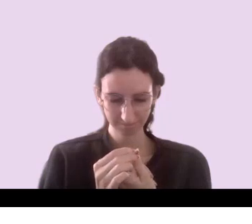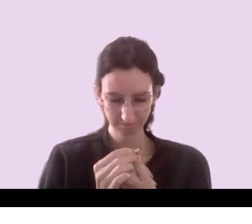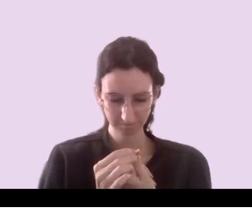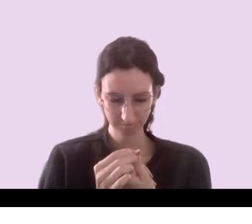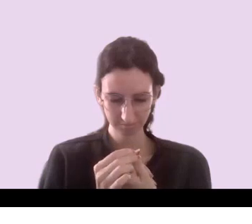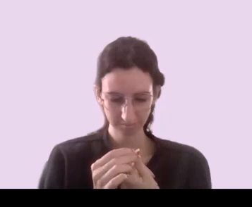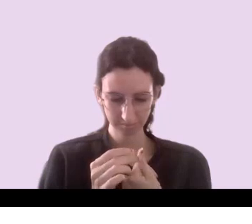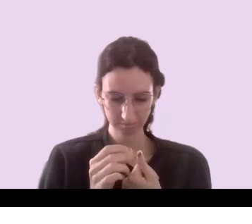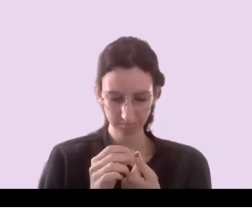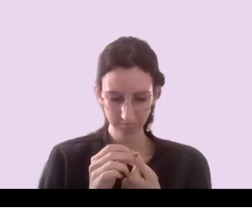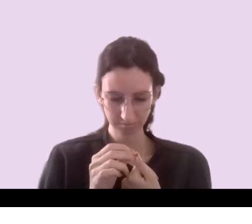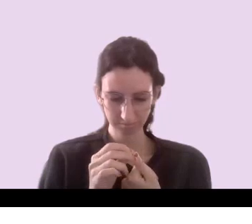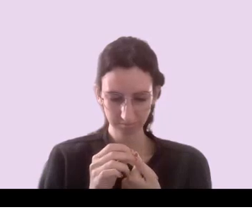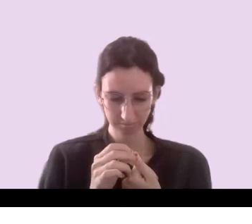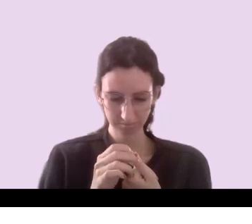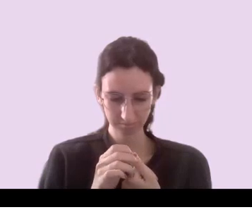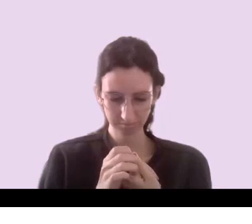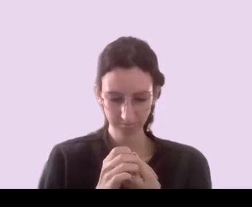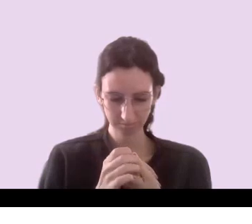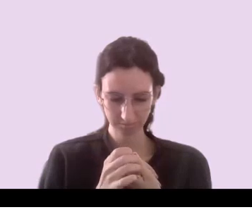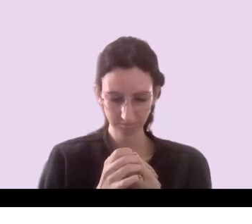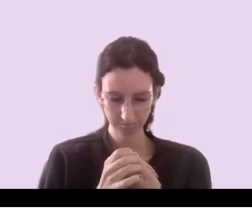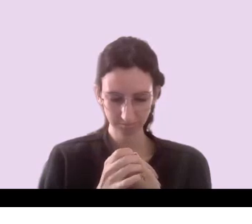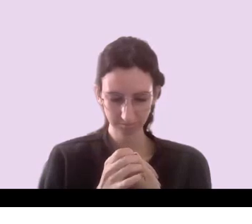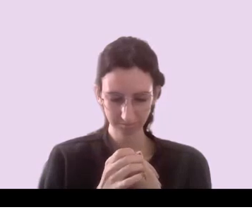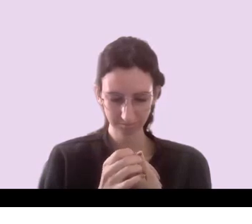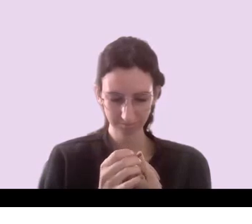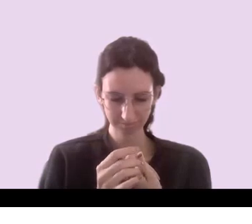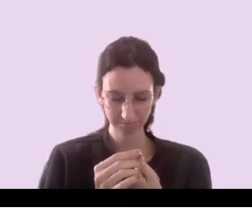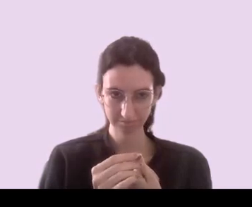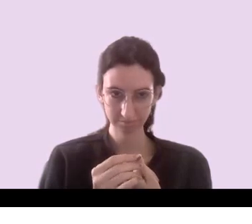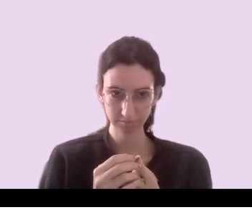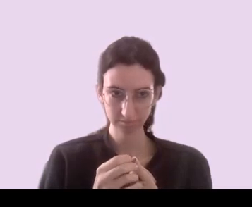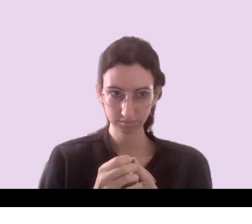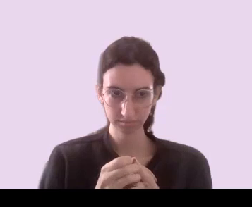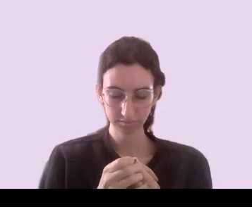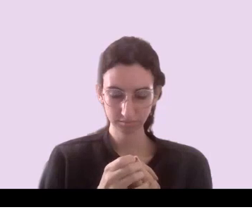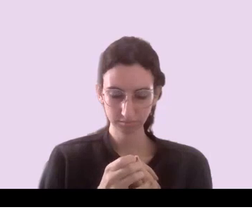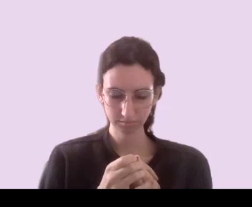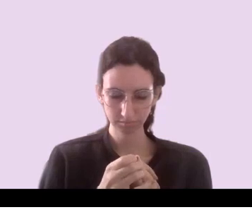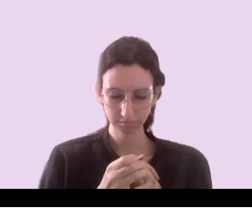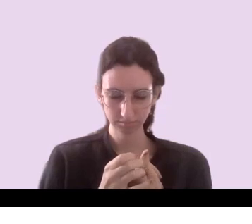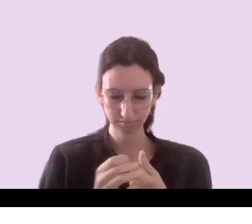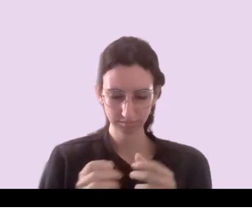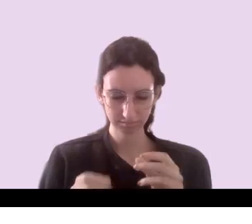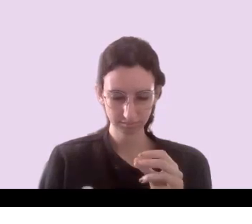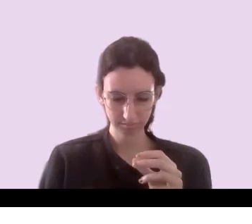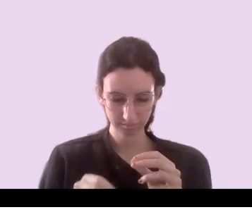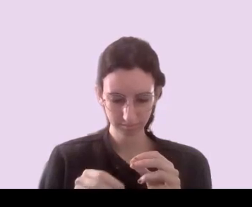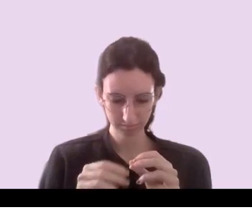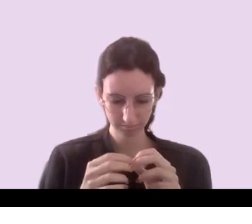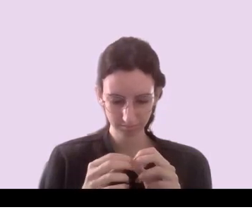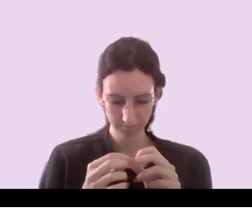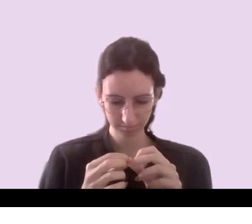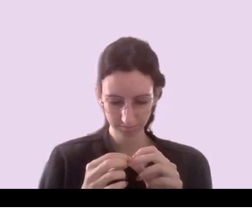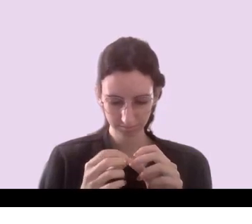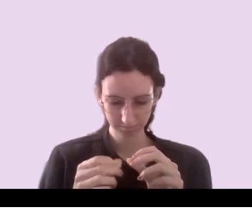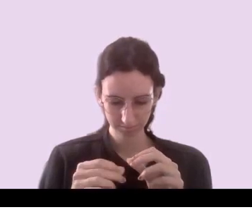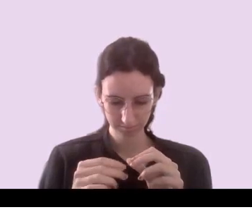frustration, and what motivated you to keep going when results were uncertain or unclear?